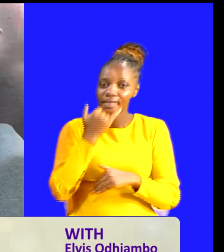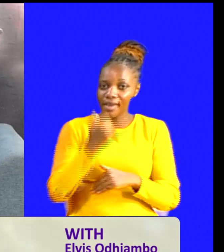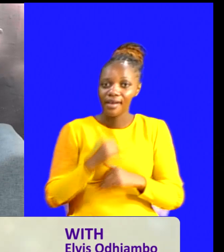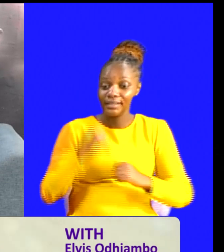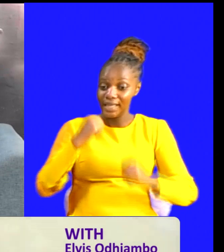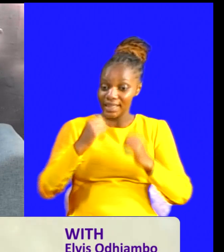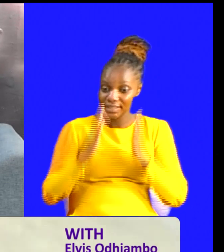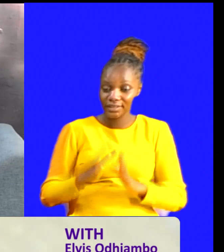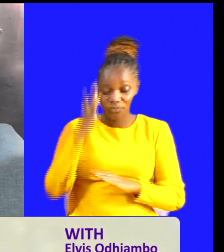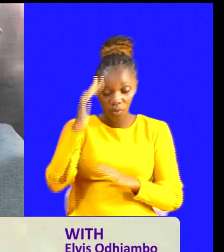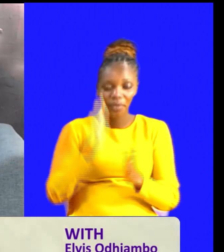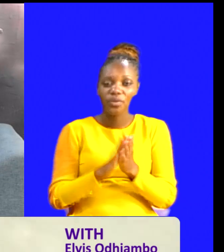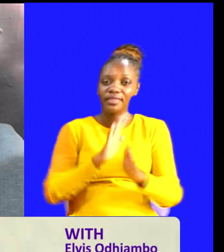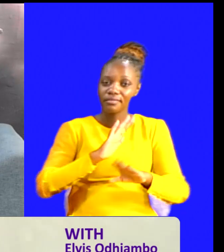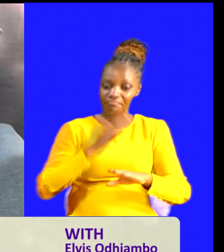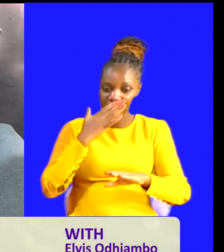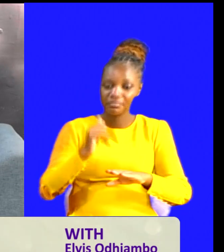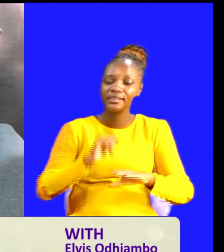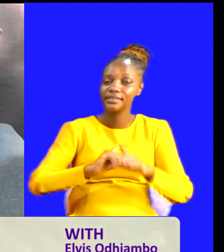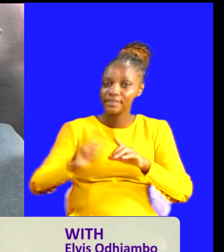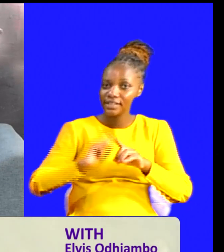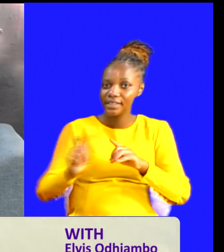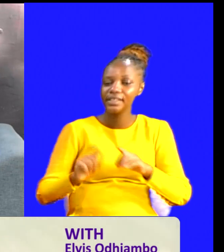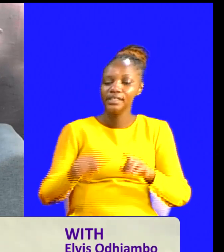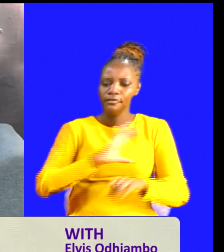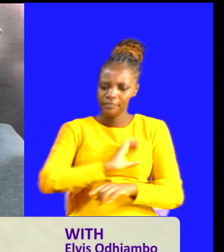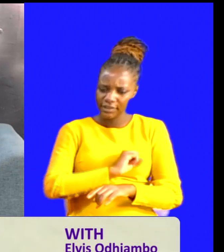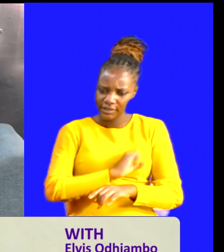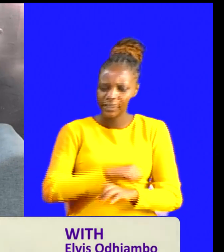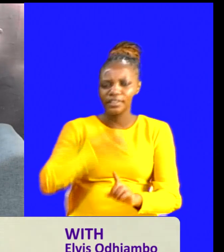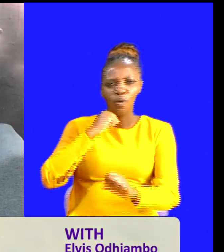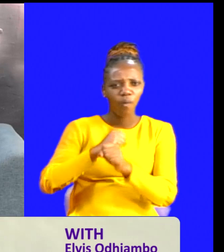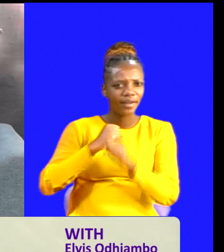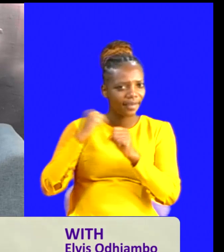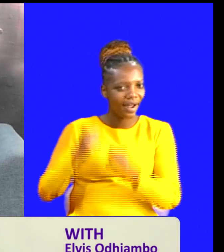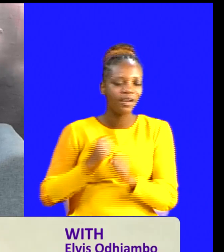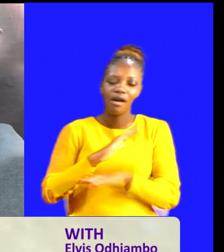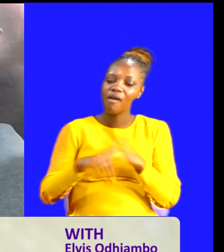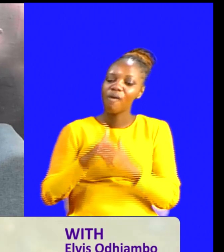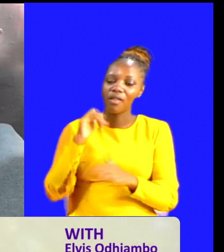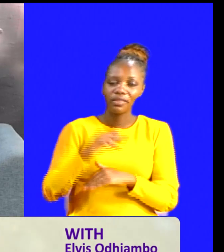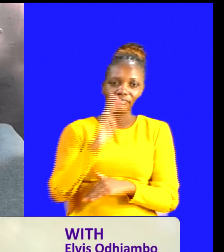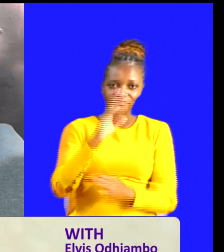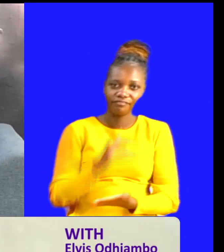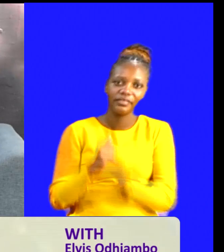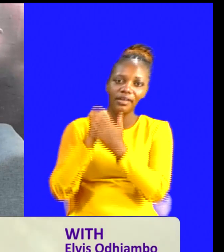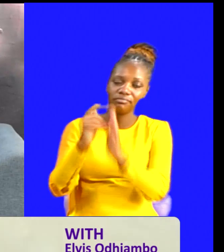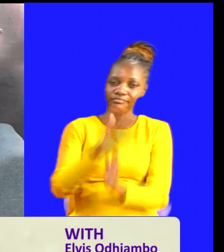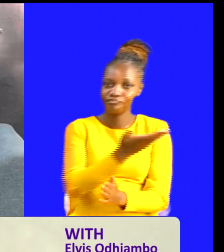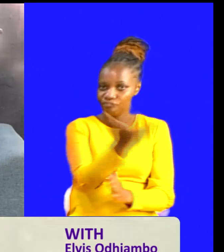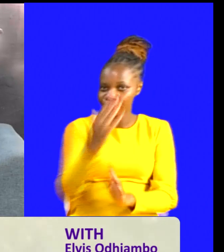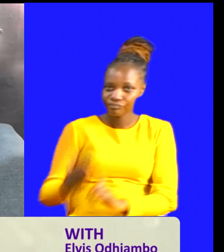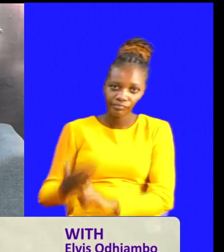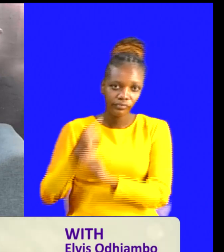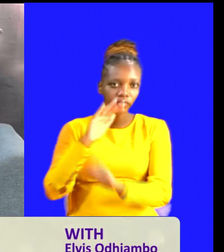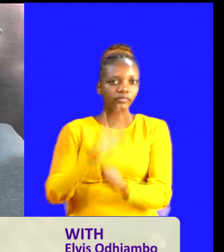show you that with the proper training, with the proper resilience, working hard, and you achieve